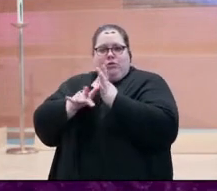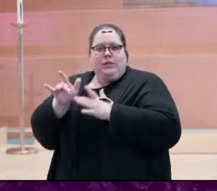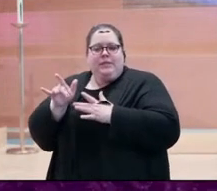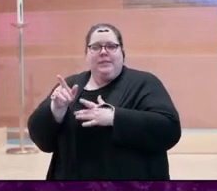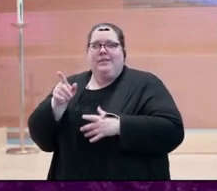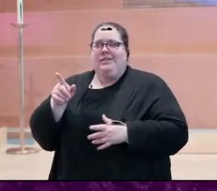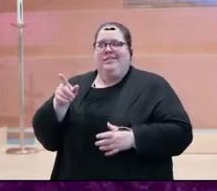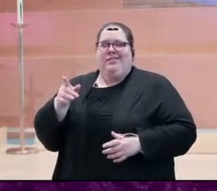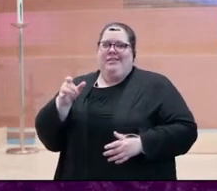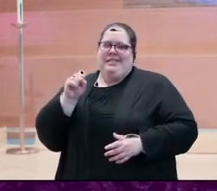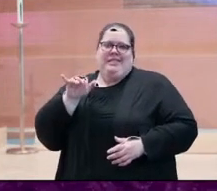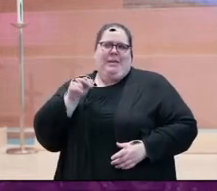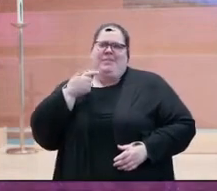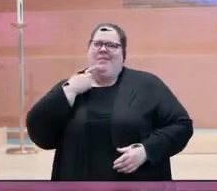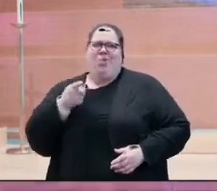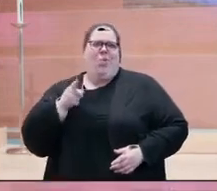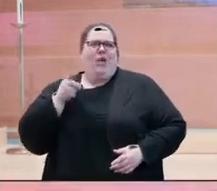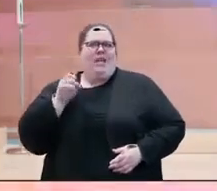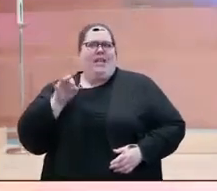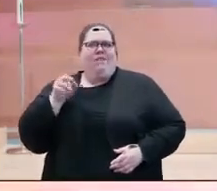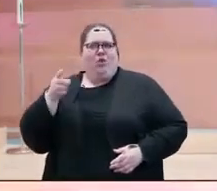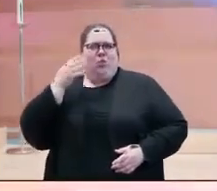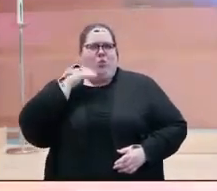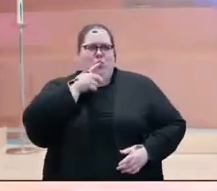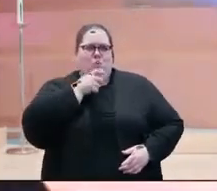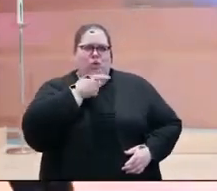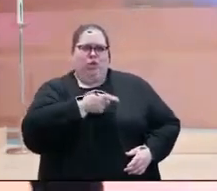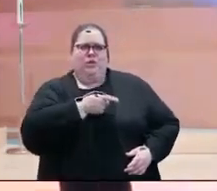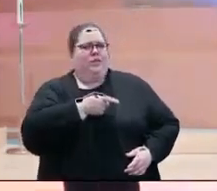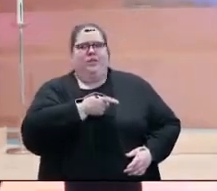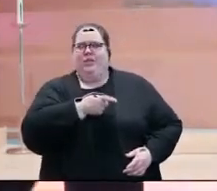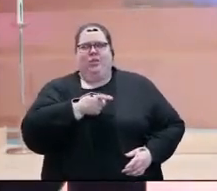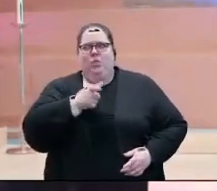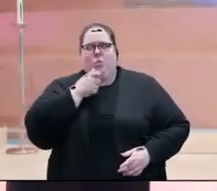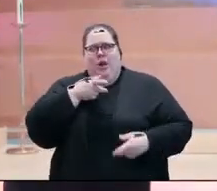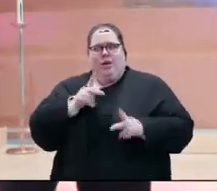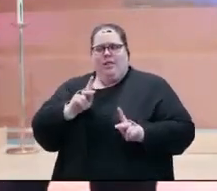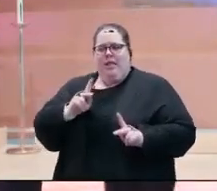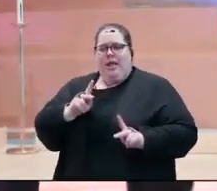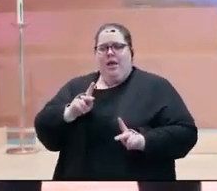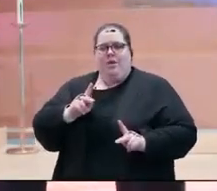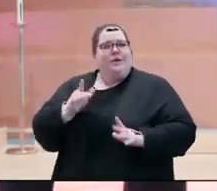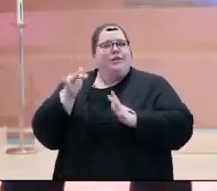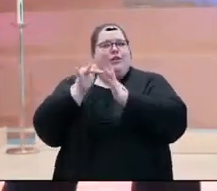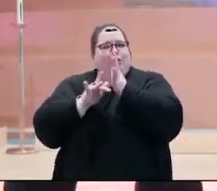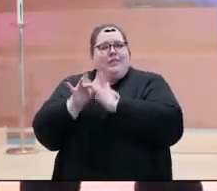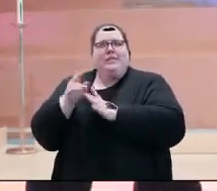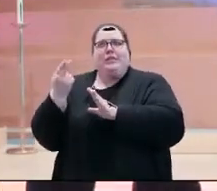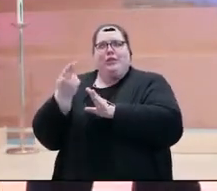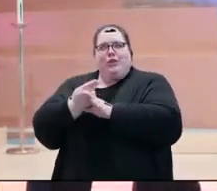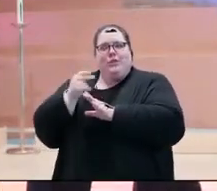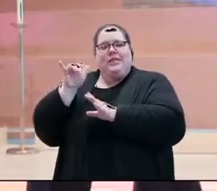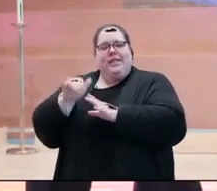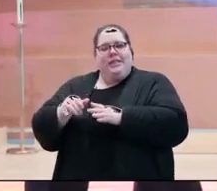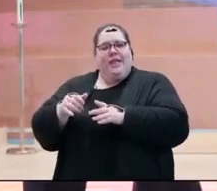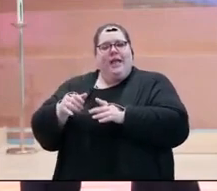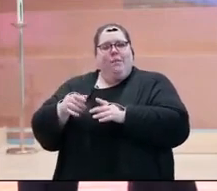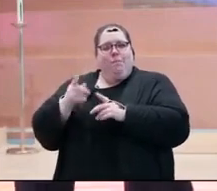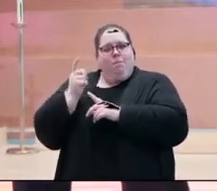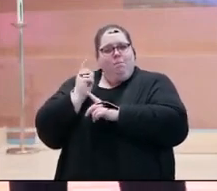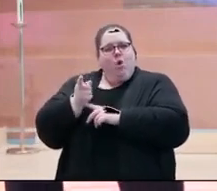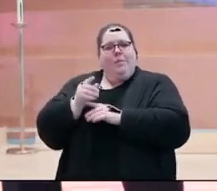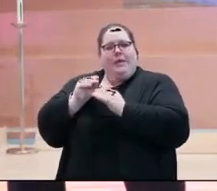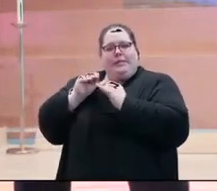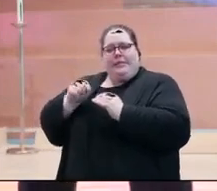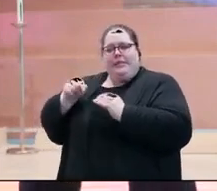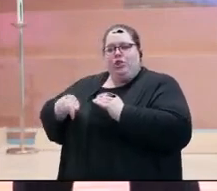her do that. But Jesus uses that thinking and that mentality to teach Simon about hospitality.